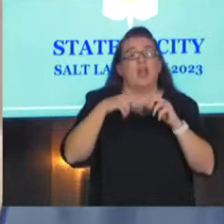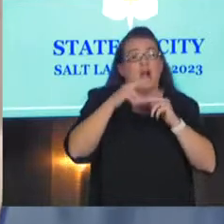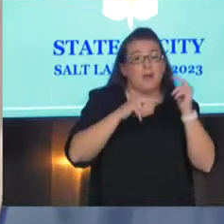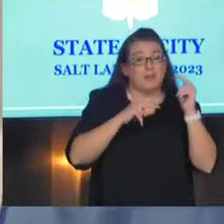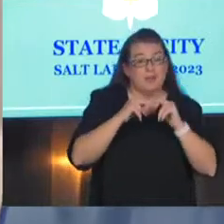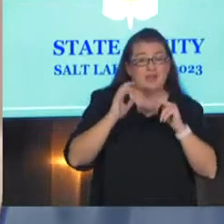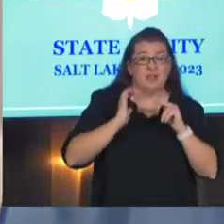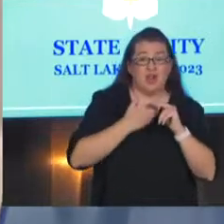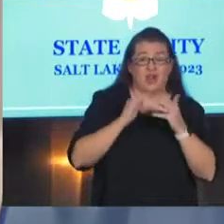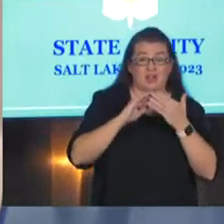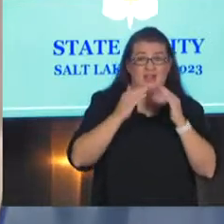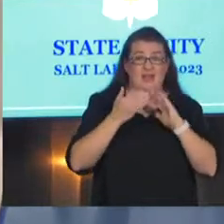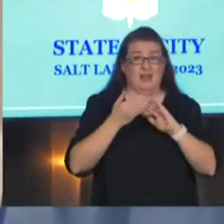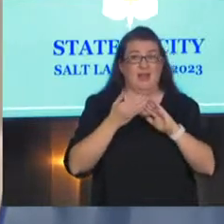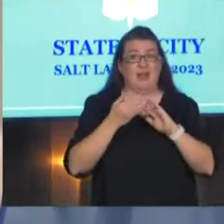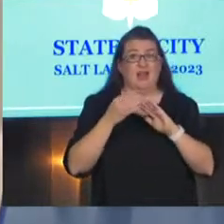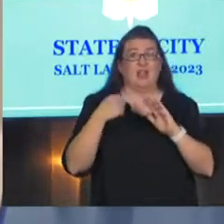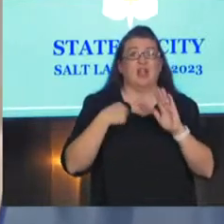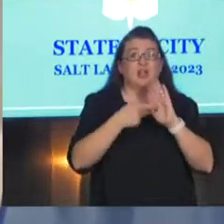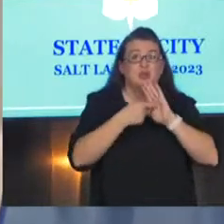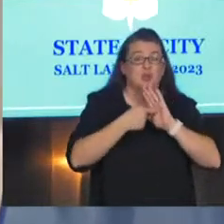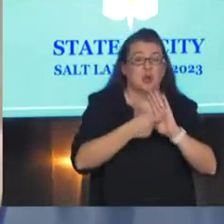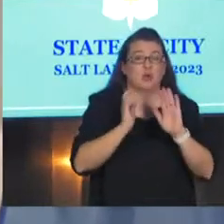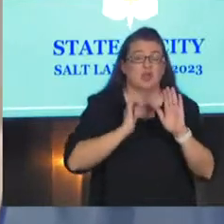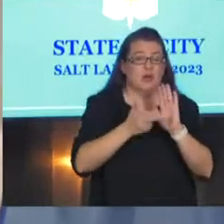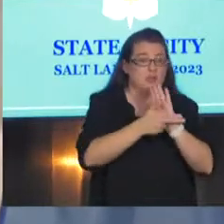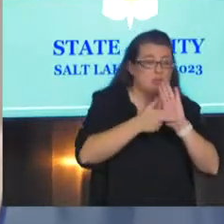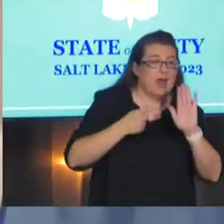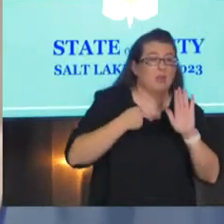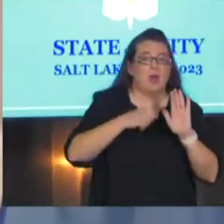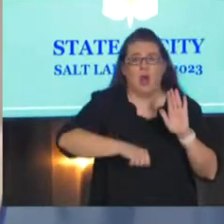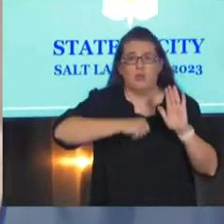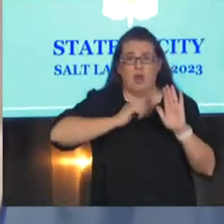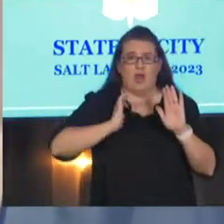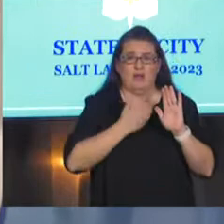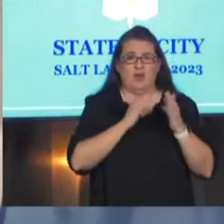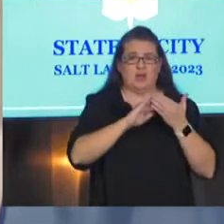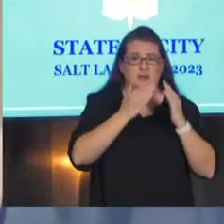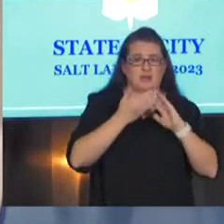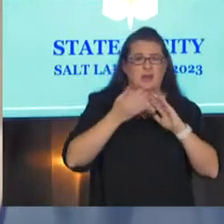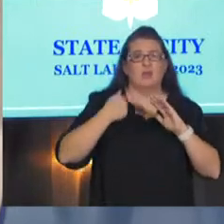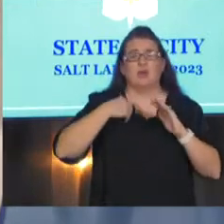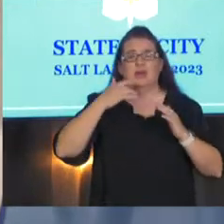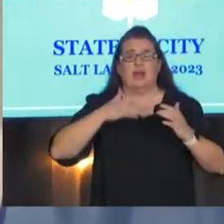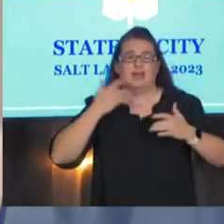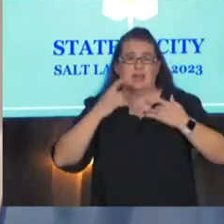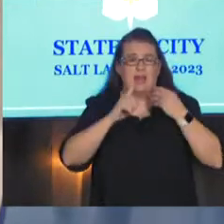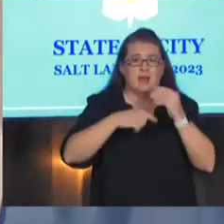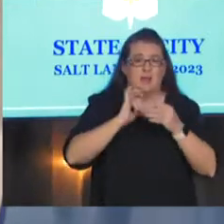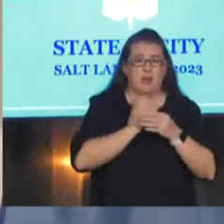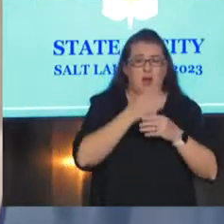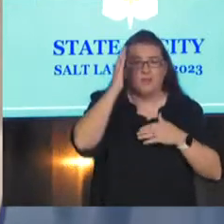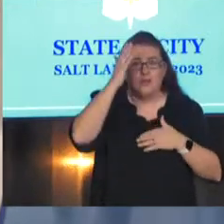by people who are proud of their city and who are excited about their future, not afraid of it.